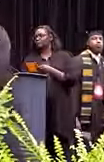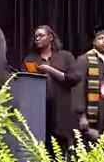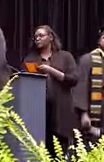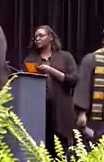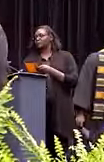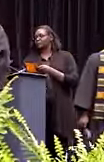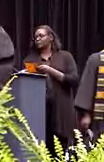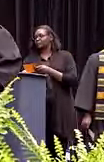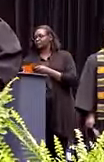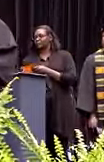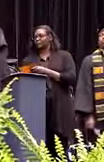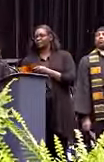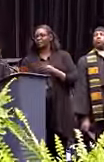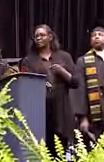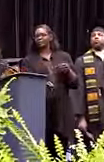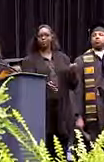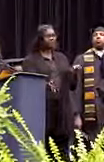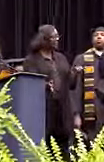Chantel Jones Knott.